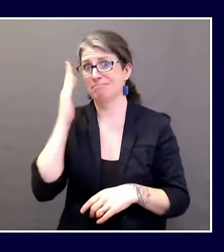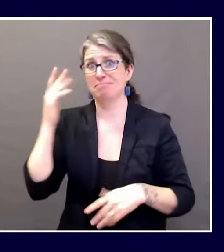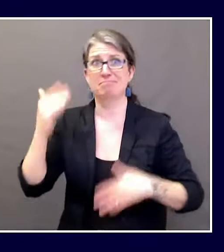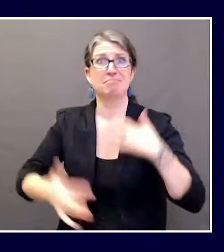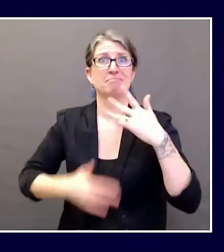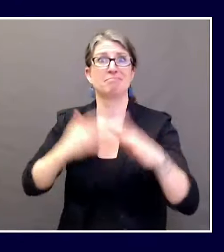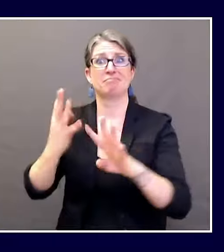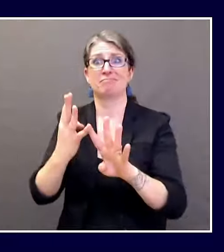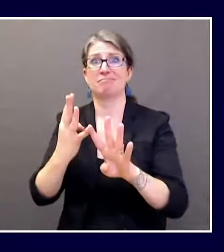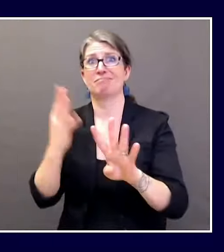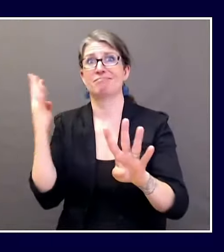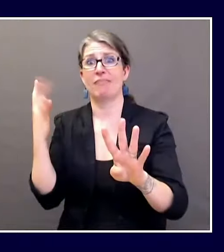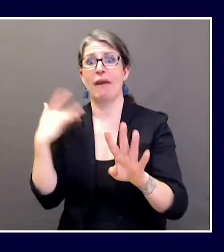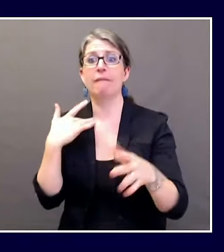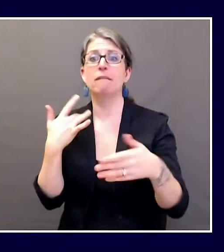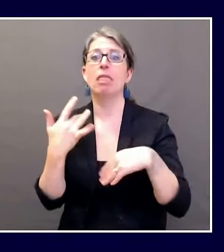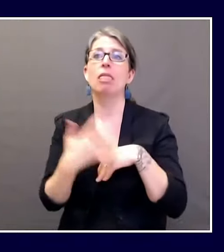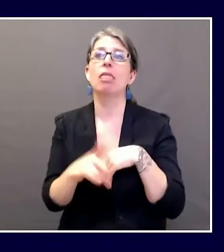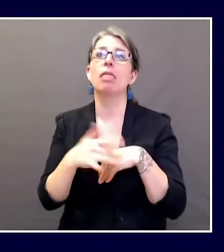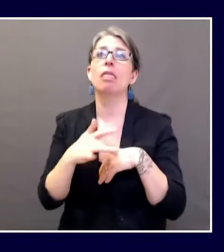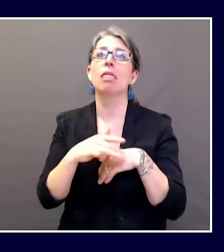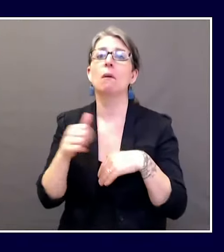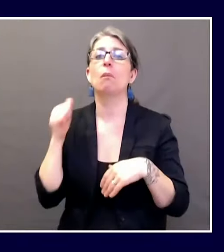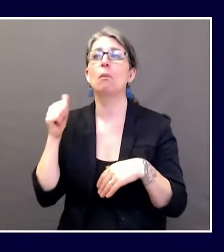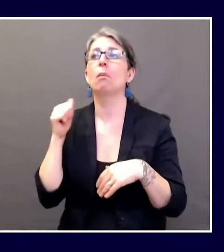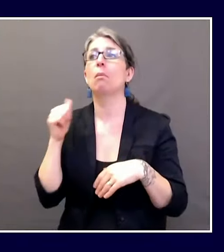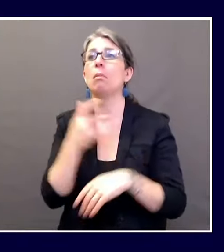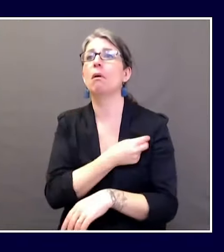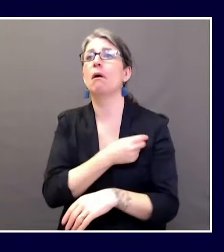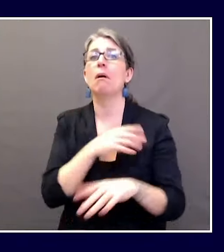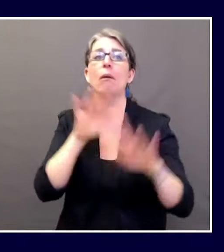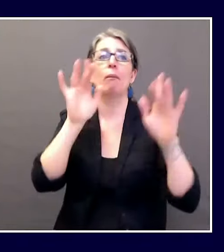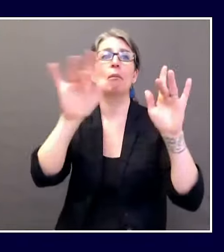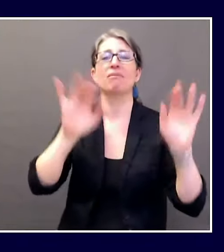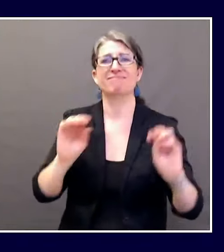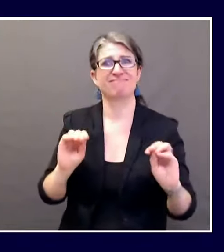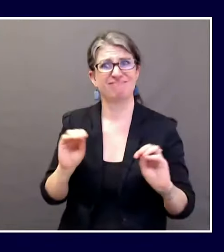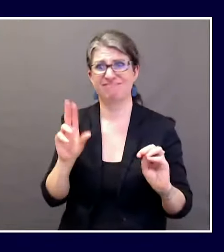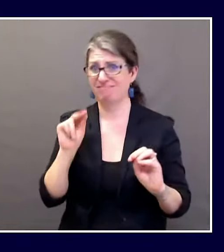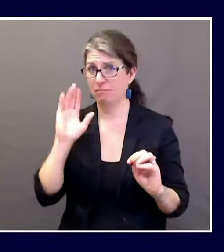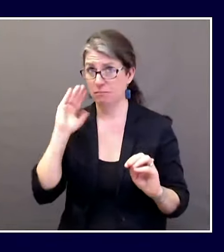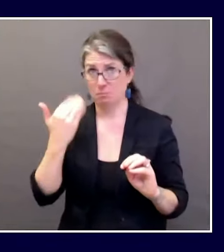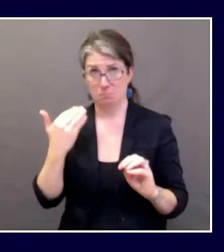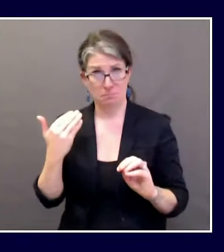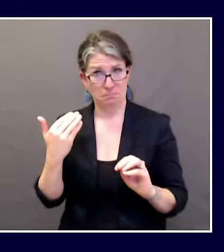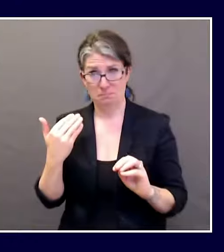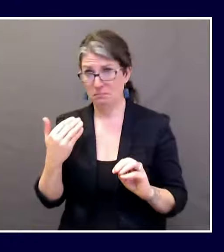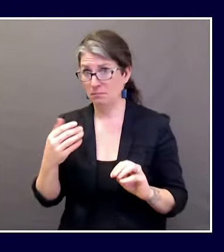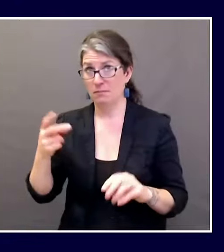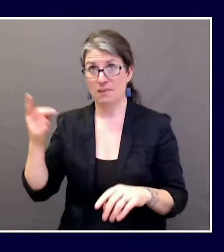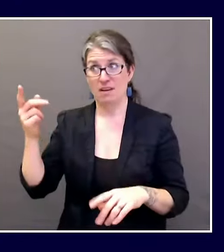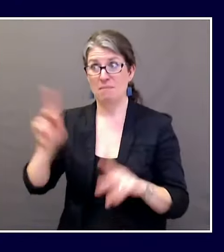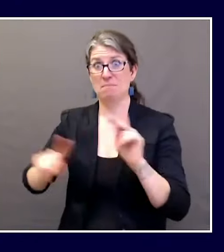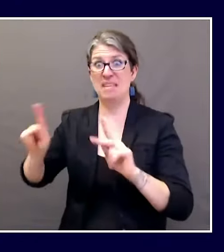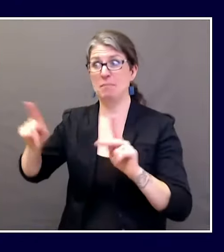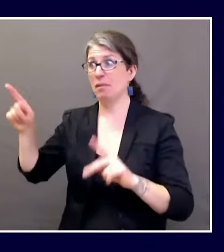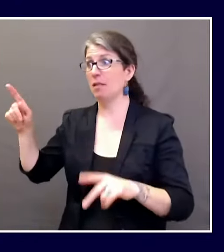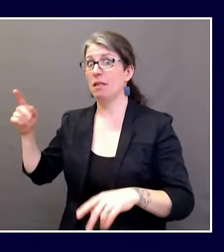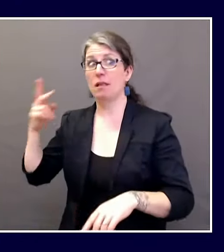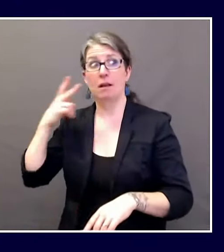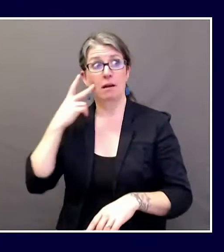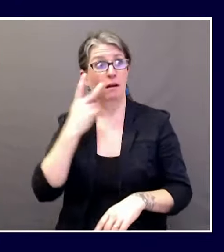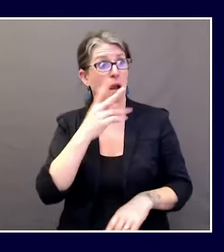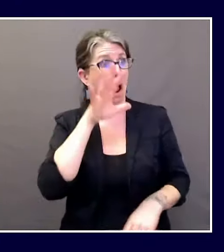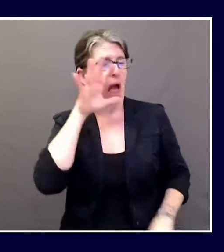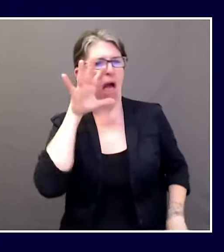unused. They may be open, but they're often getting snapped up. Got it. You've talked now a couple of times about this sort of